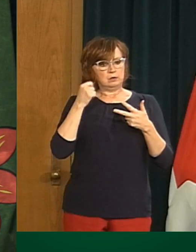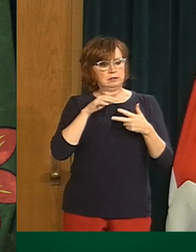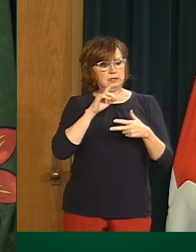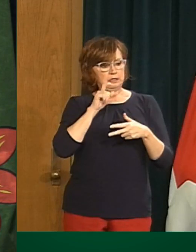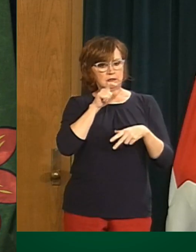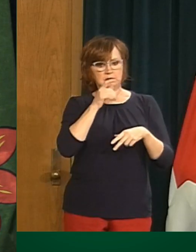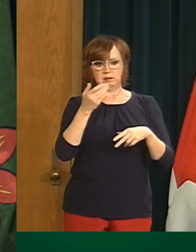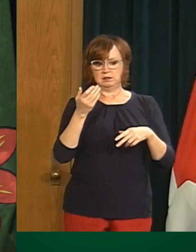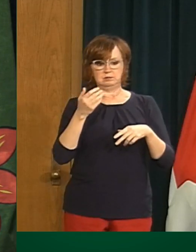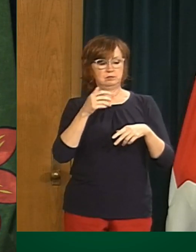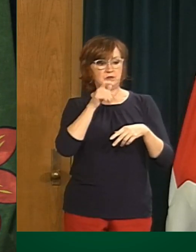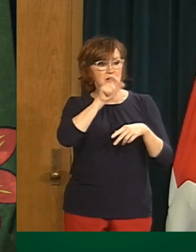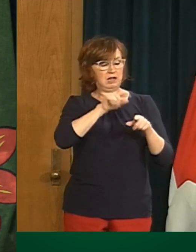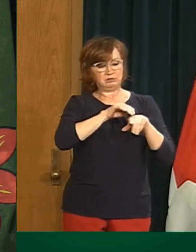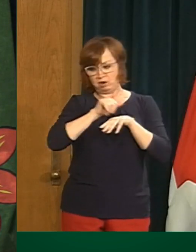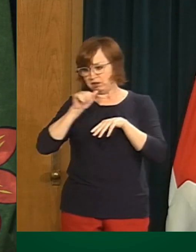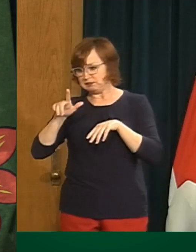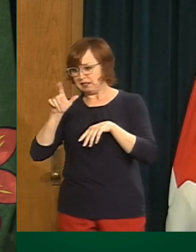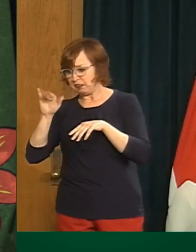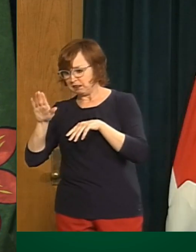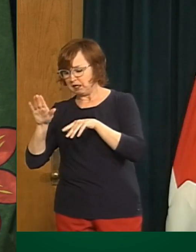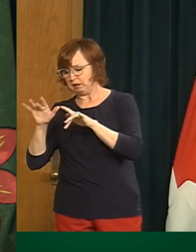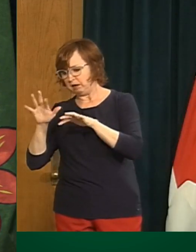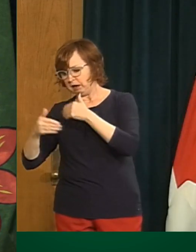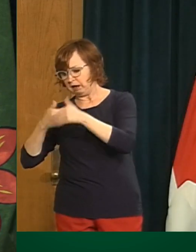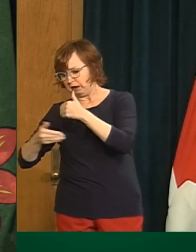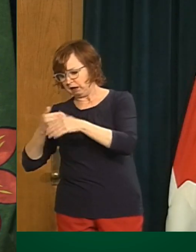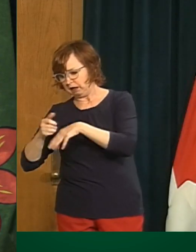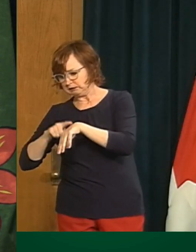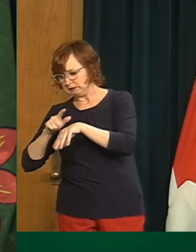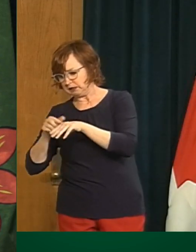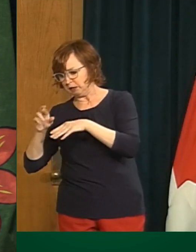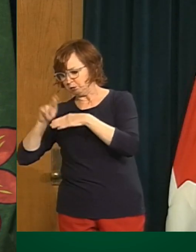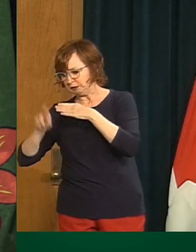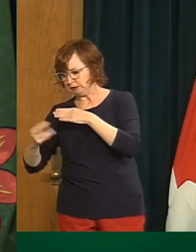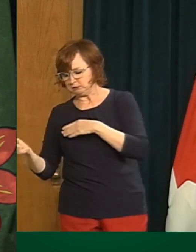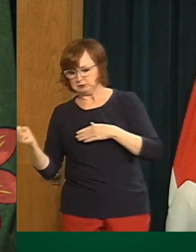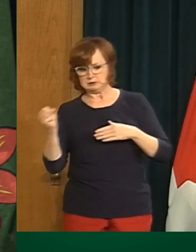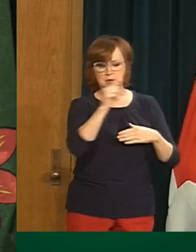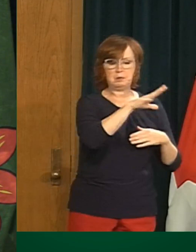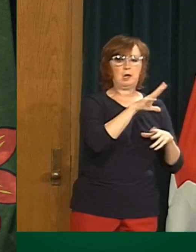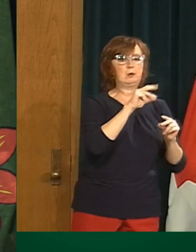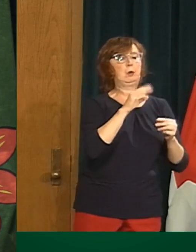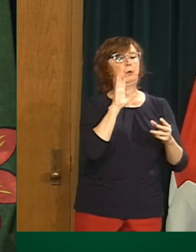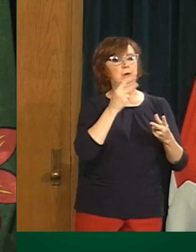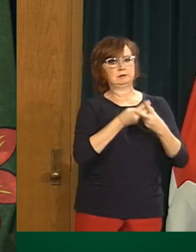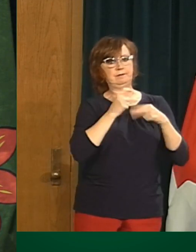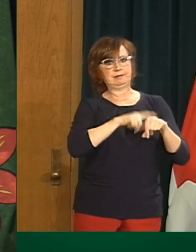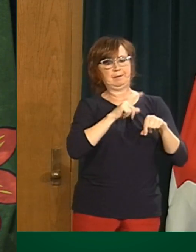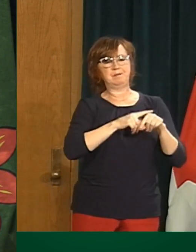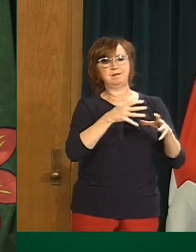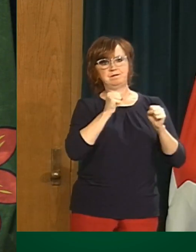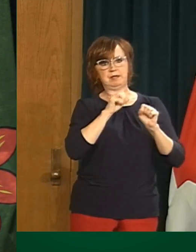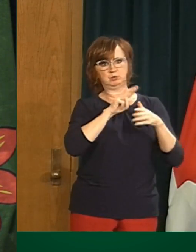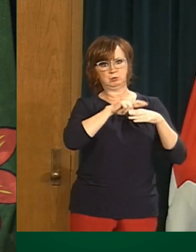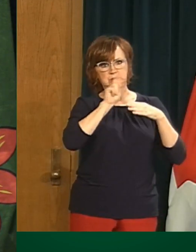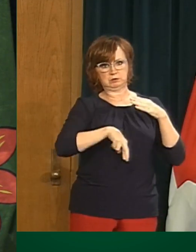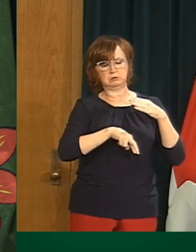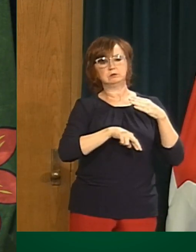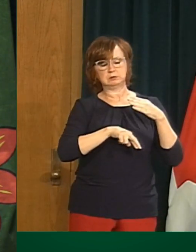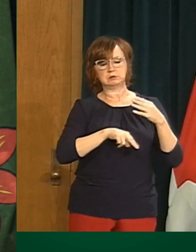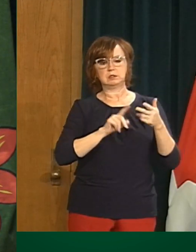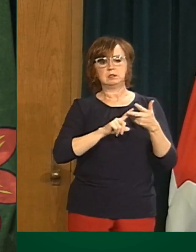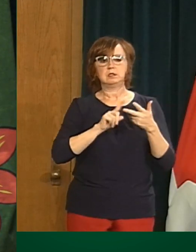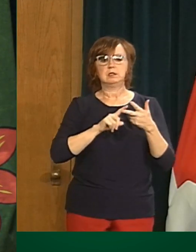community. The Saskatchewan Health Authority has provided additional personal protection equipment to the La Loche Health Centre, and our Intergovernmental